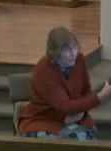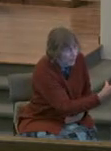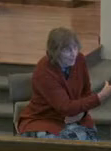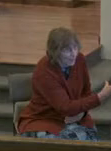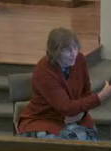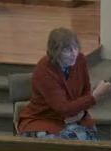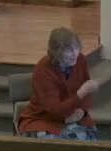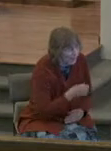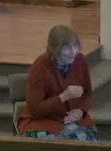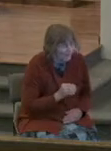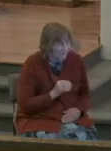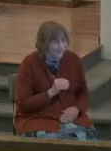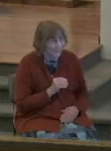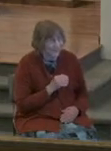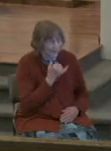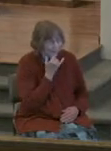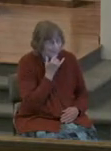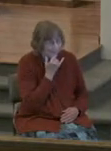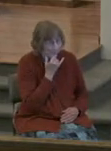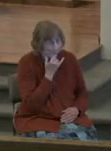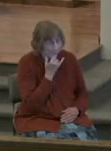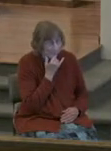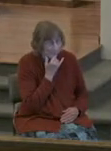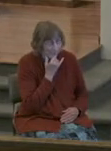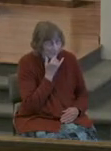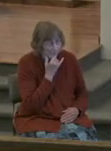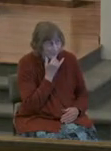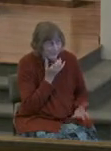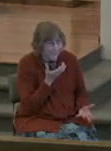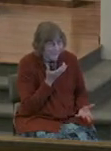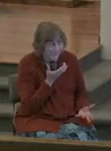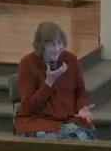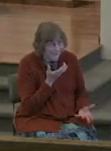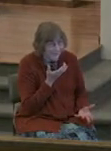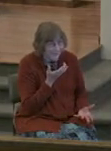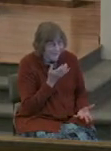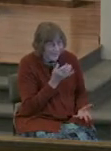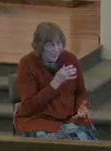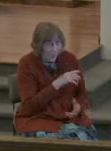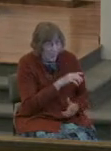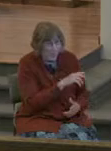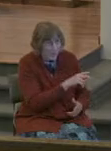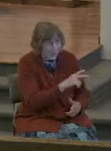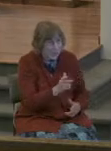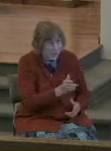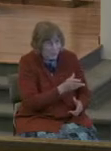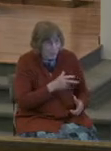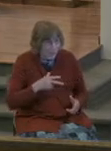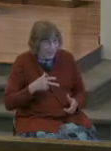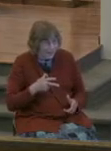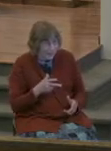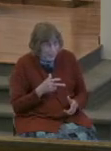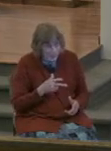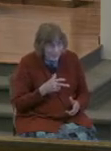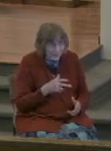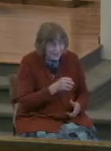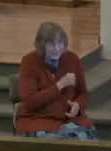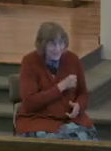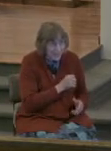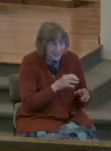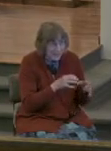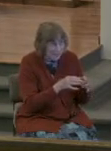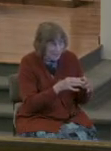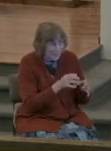up. Hey, is it wrong if you pull your buggy up and then back in? Get the tuna and leave.